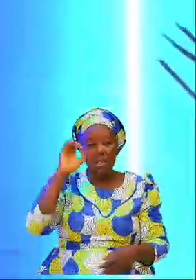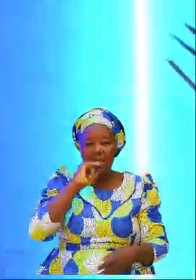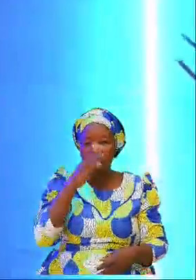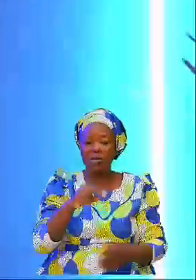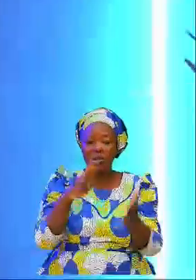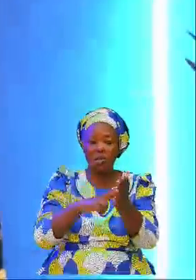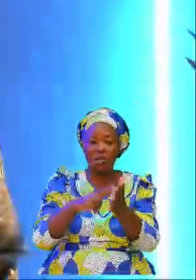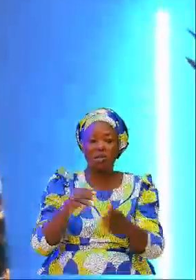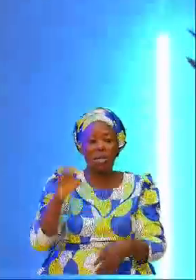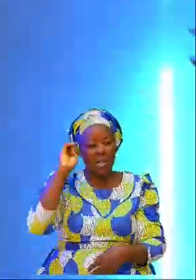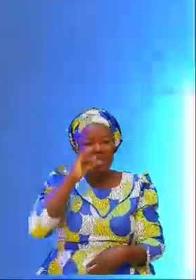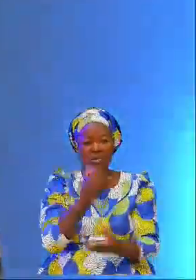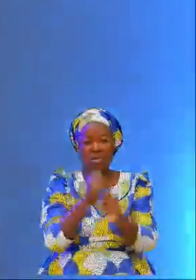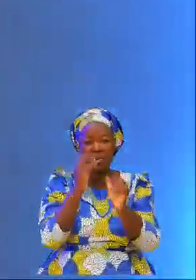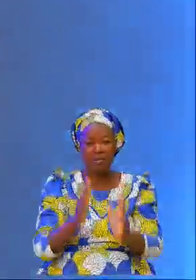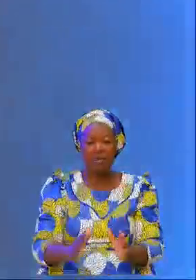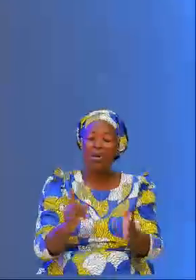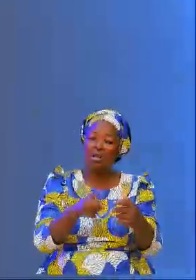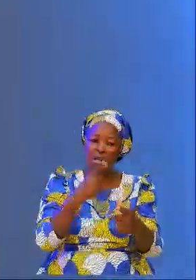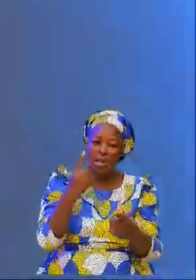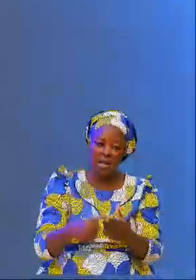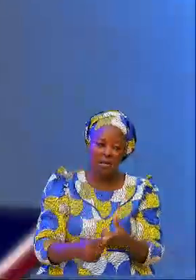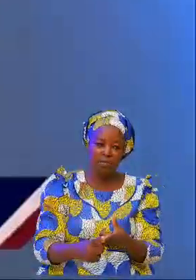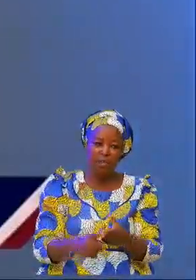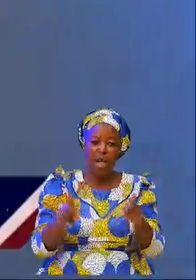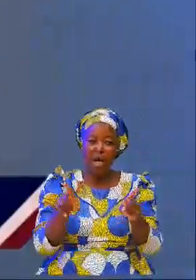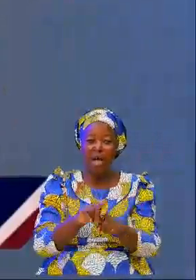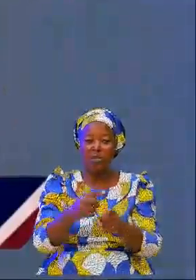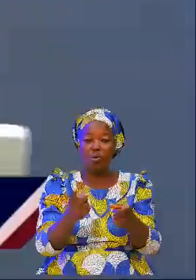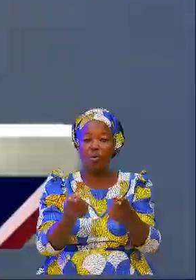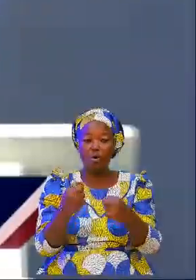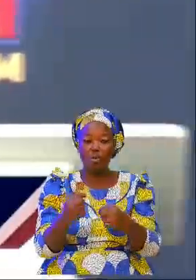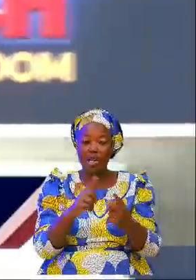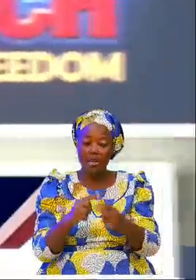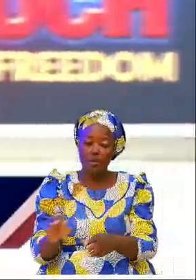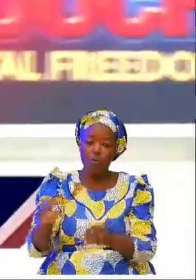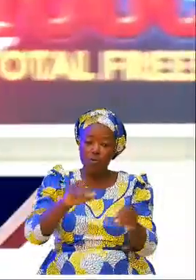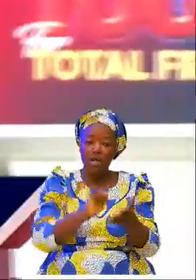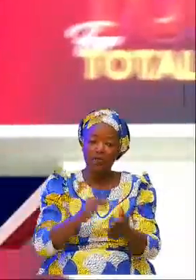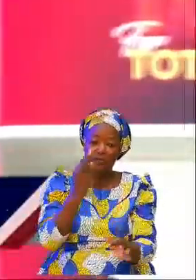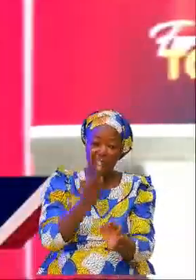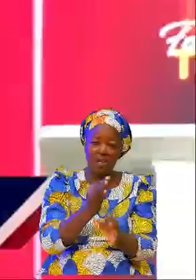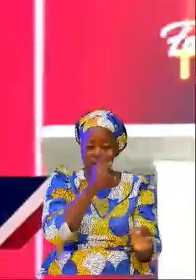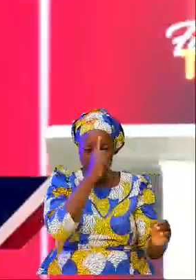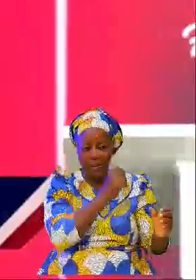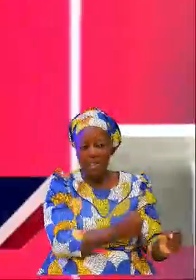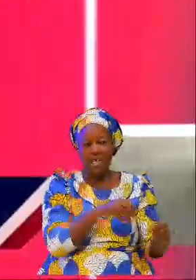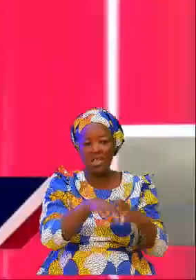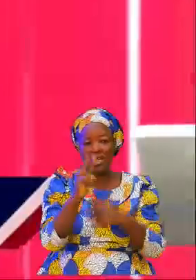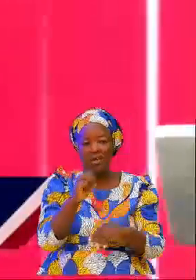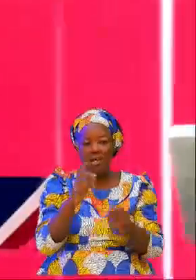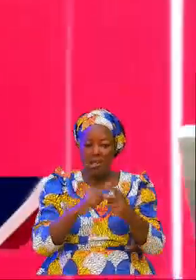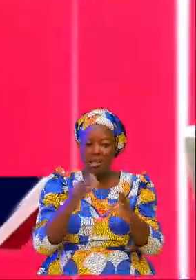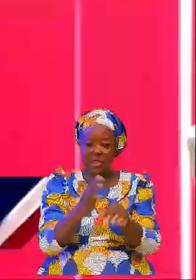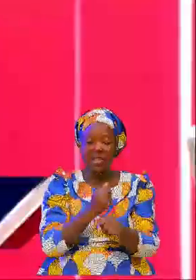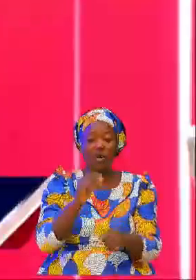he is the Christ, he is your substitute, and he is your Savior. Then, as you put that faith